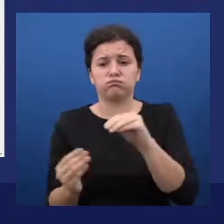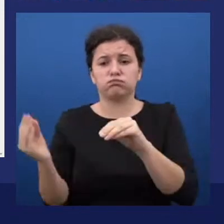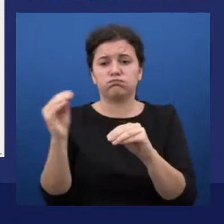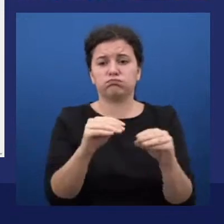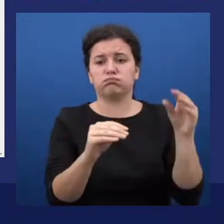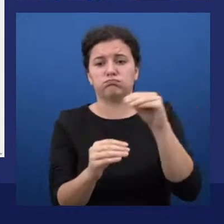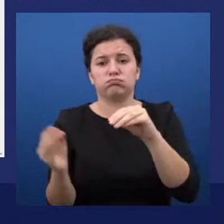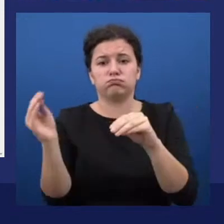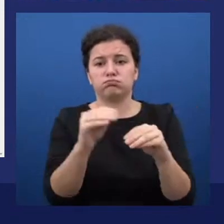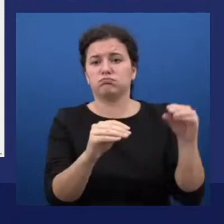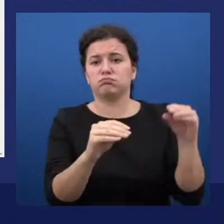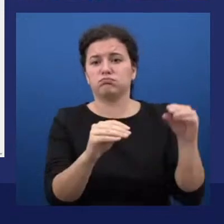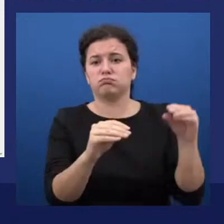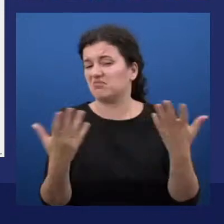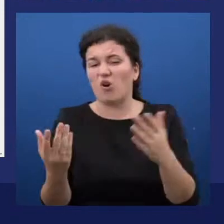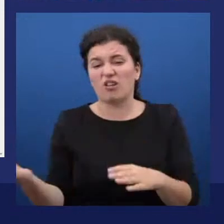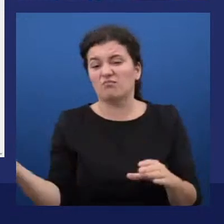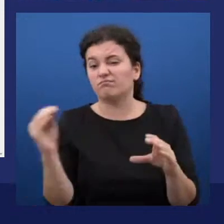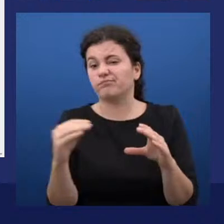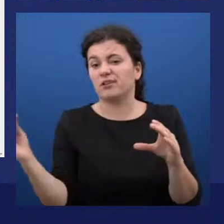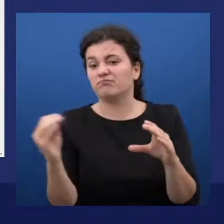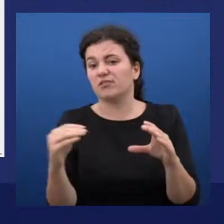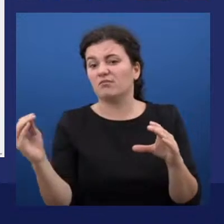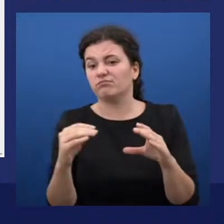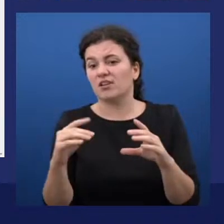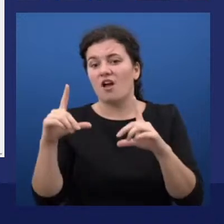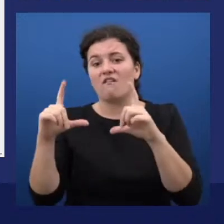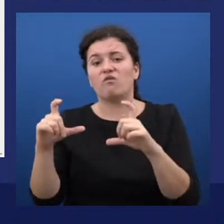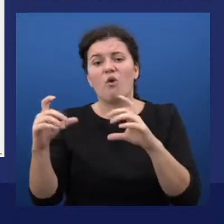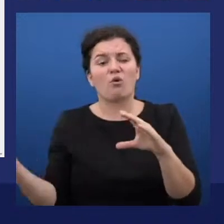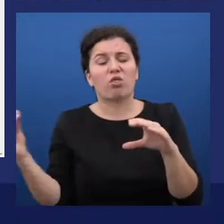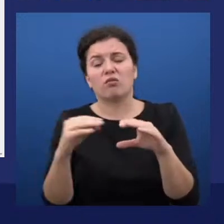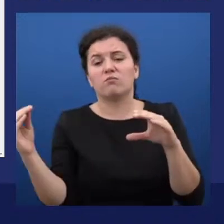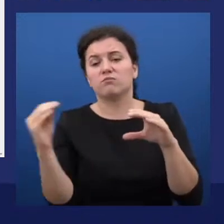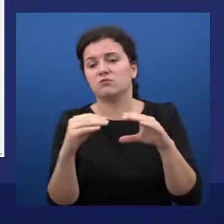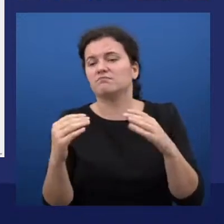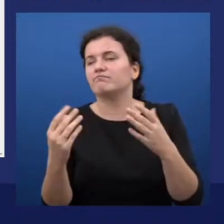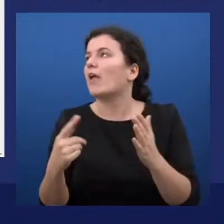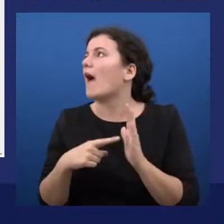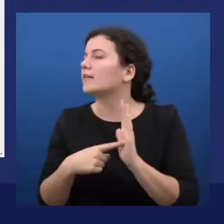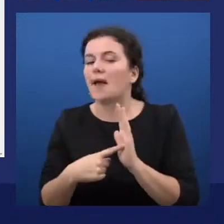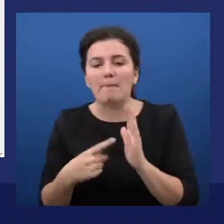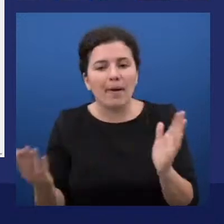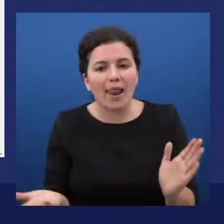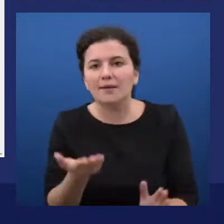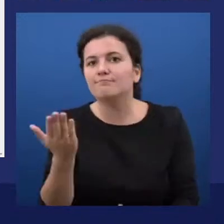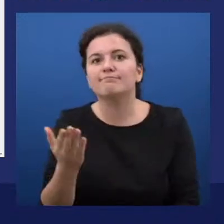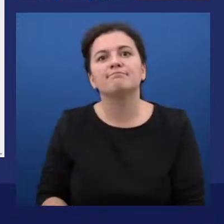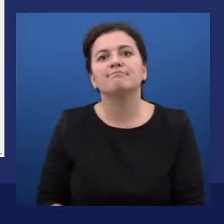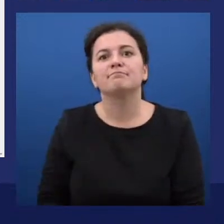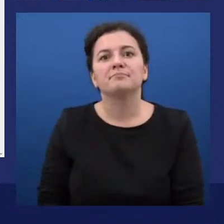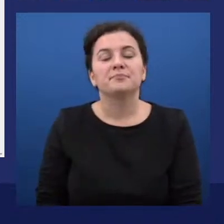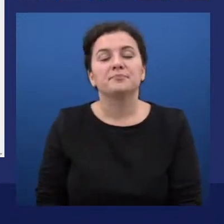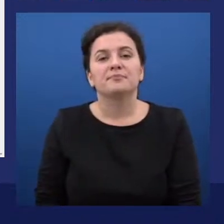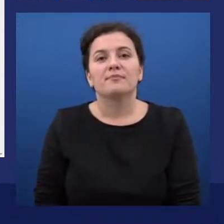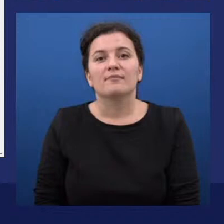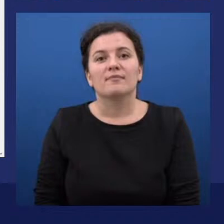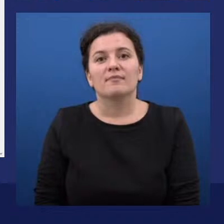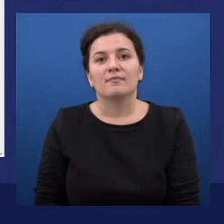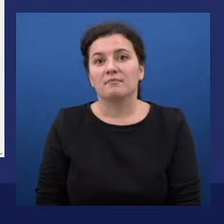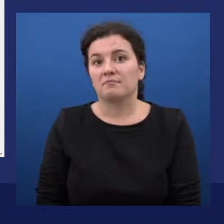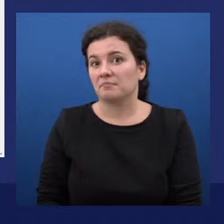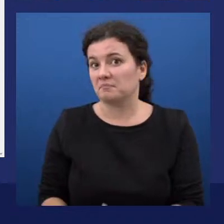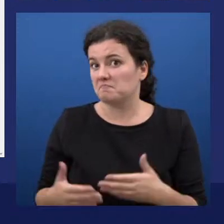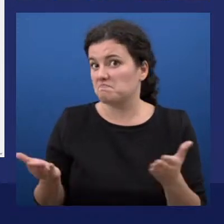more images. I, for example, would like to include, I don't know, let's